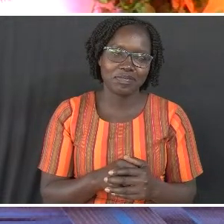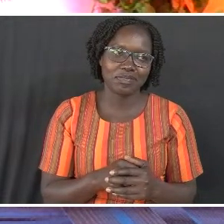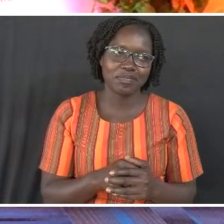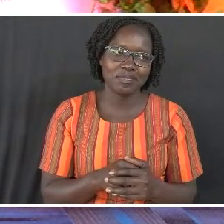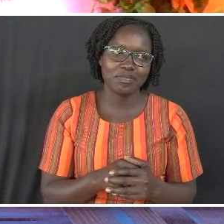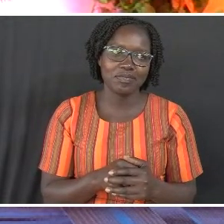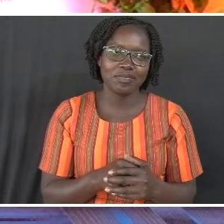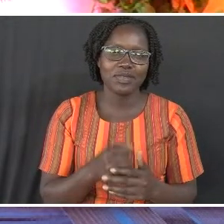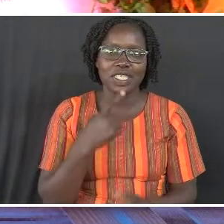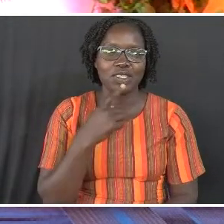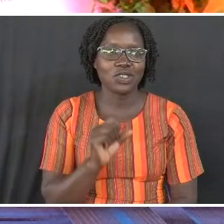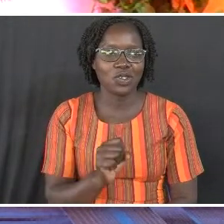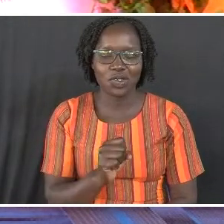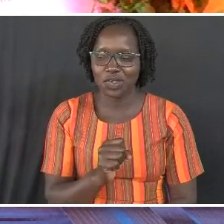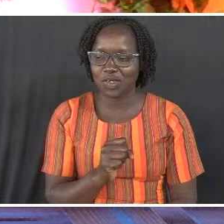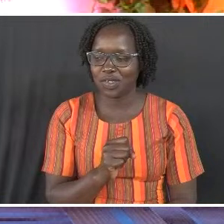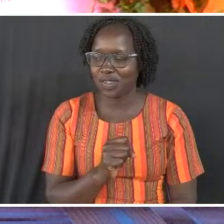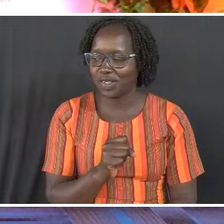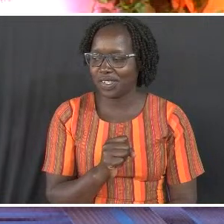Okay,